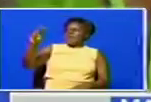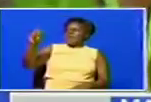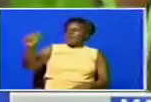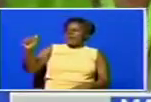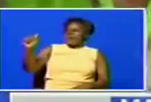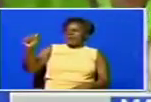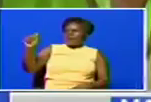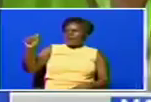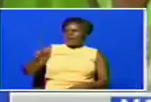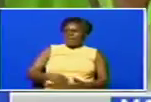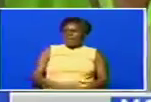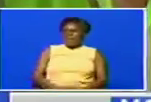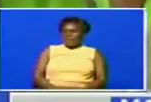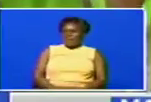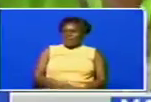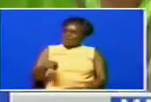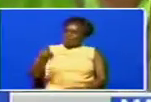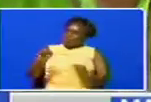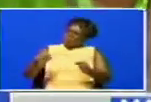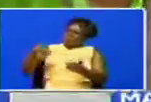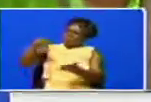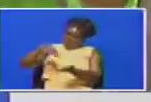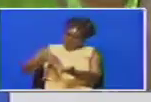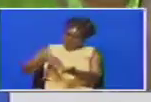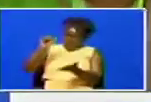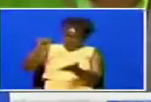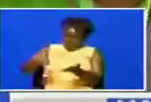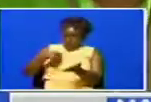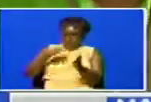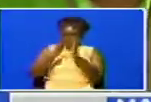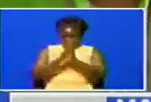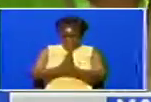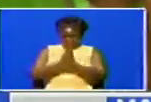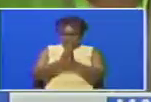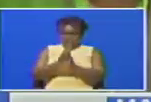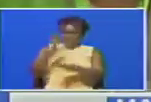Independent ni kanisa, nikasema ndio nitaingia huko nitaabudu Mungu, na